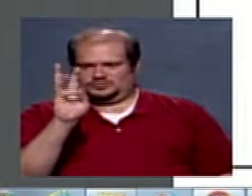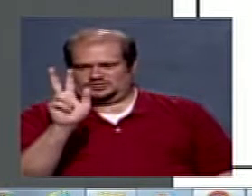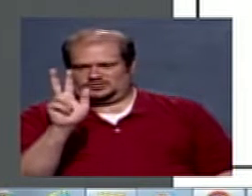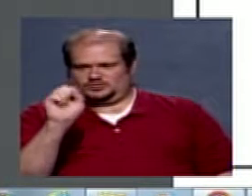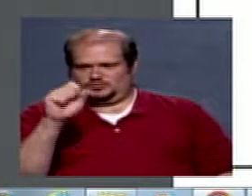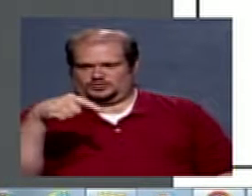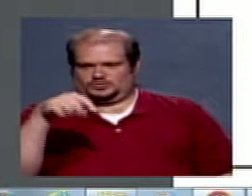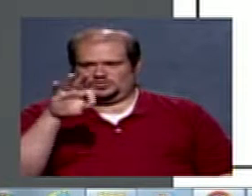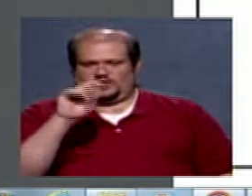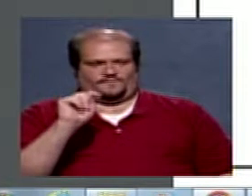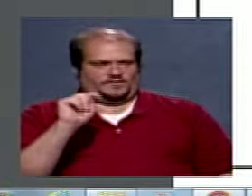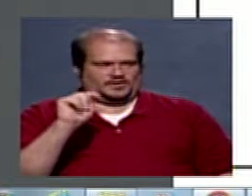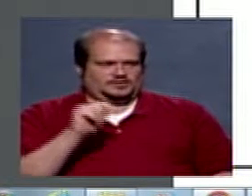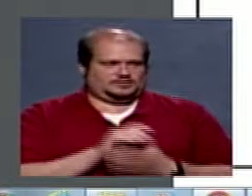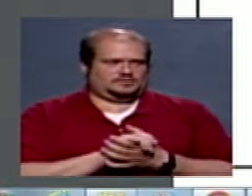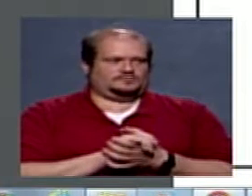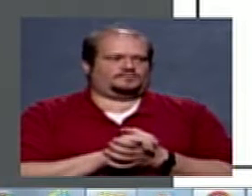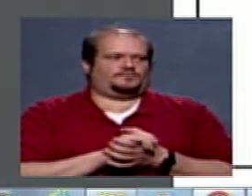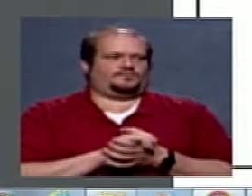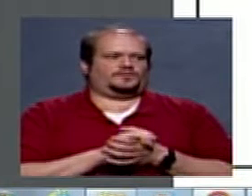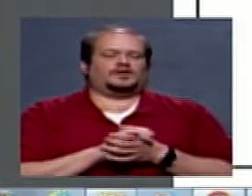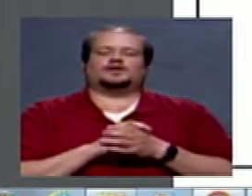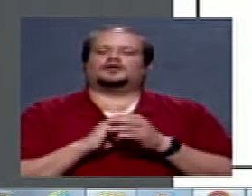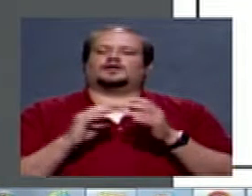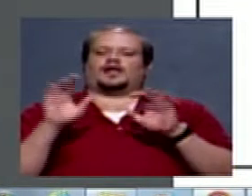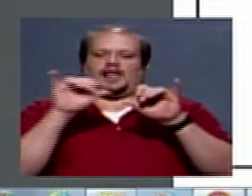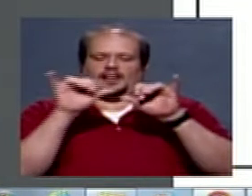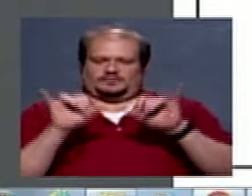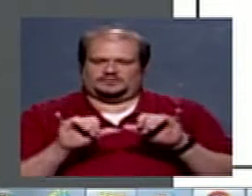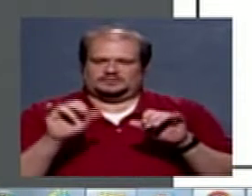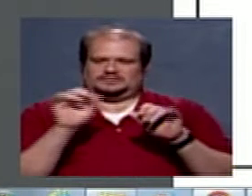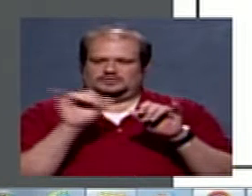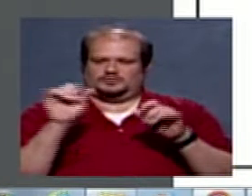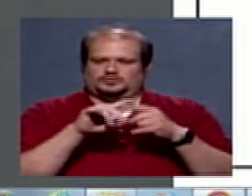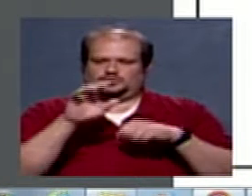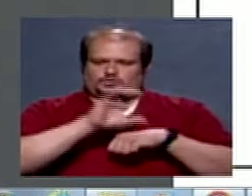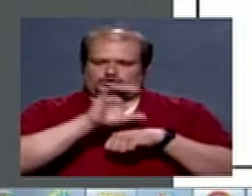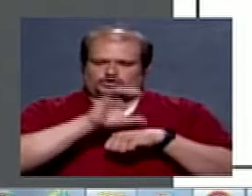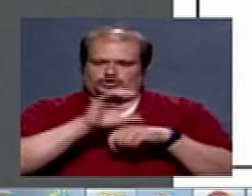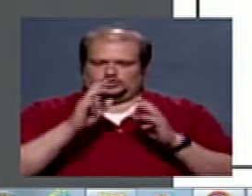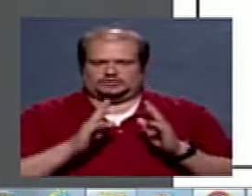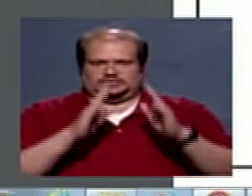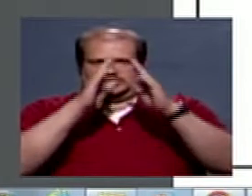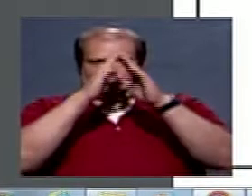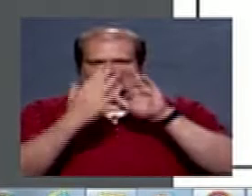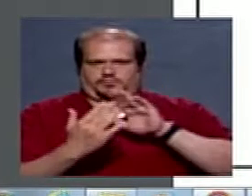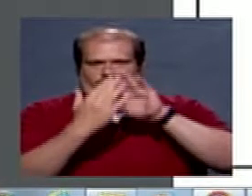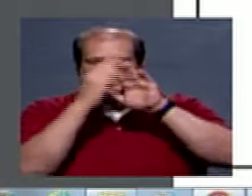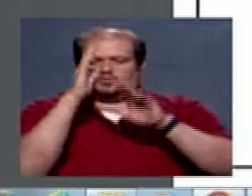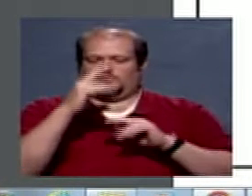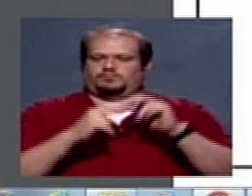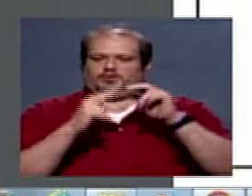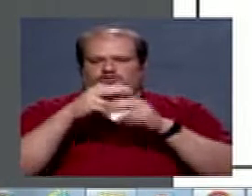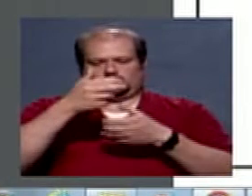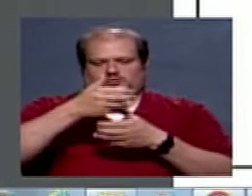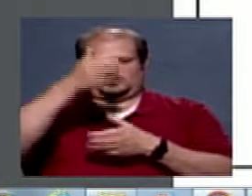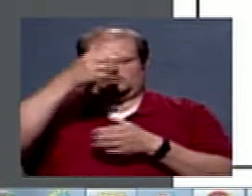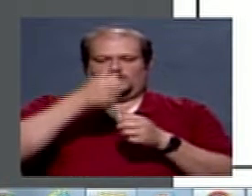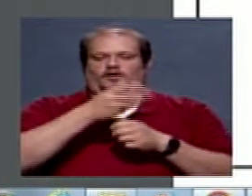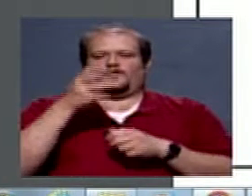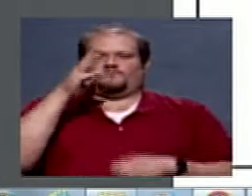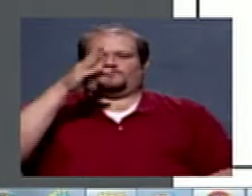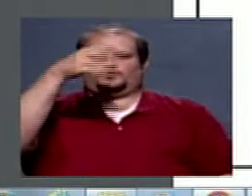2,963 square feet. An architectural element similar to a church steeple will be constructed on top of the building in a